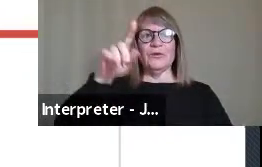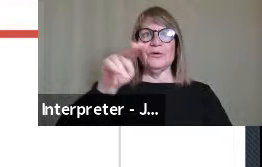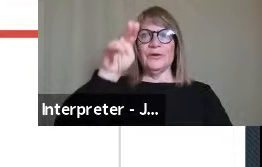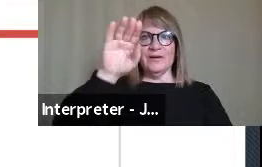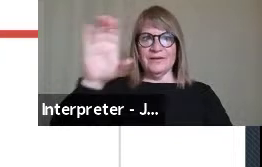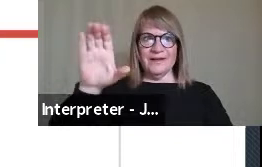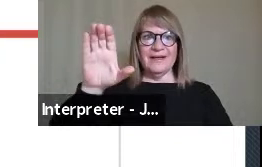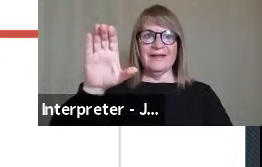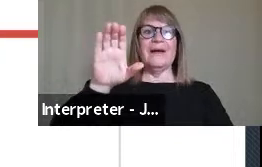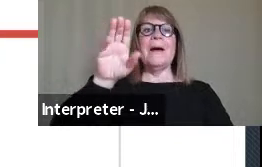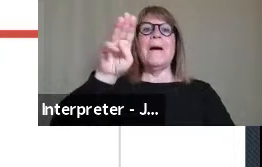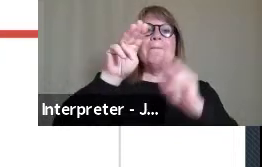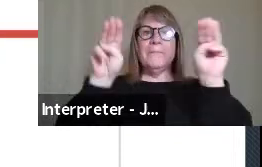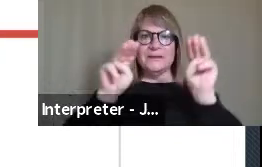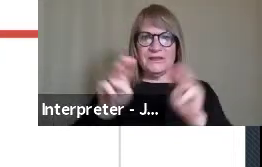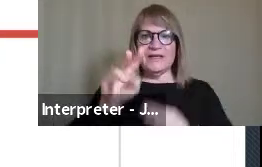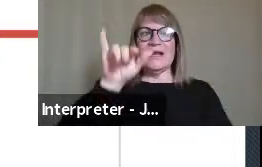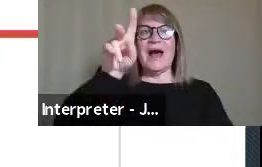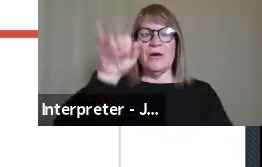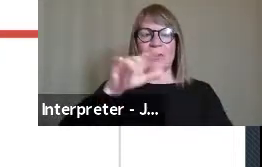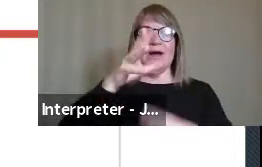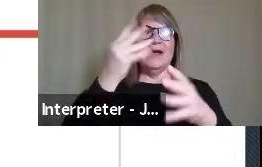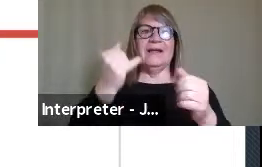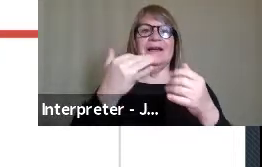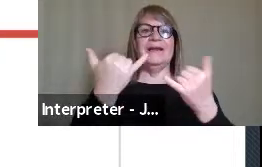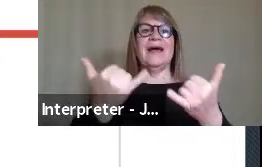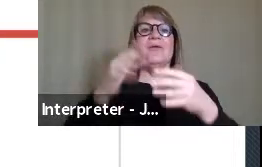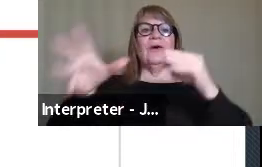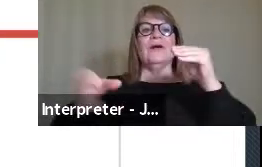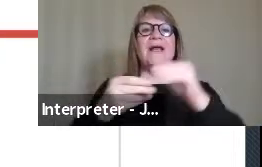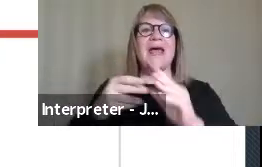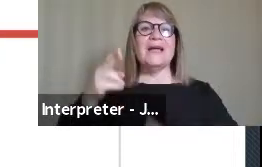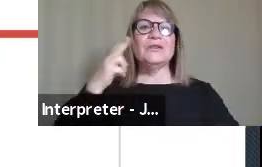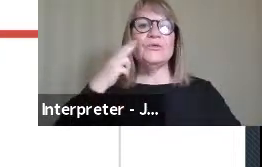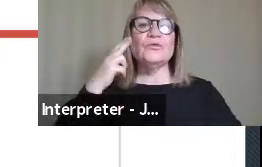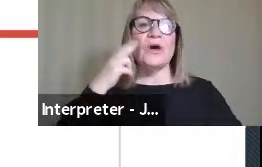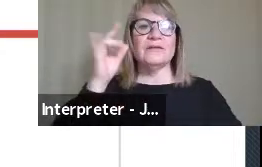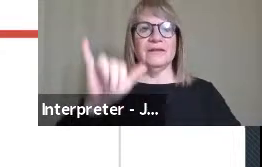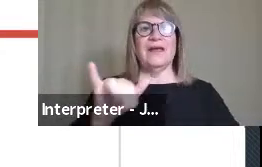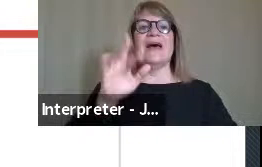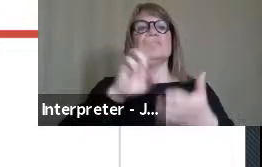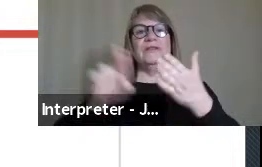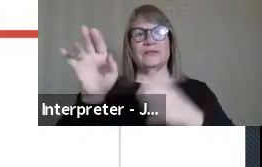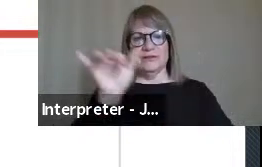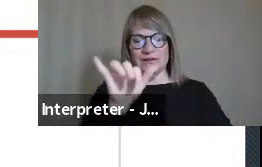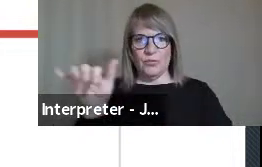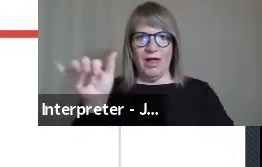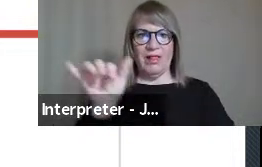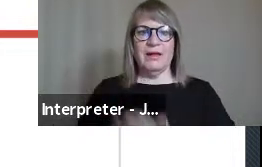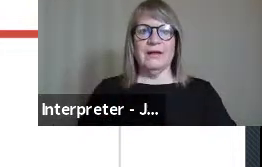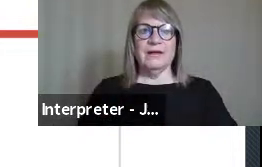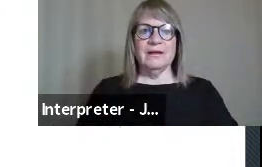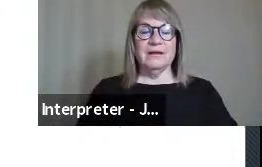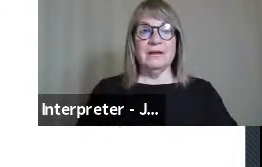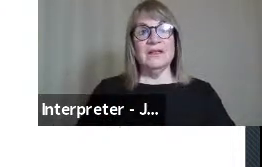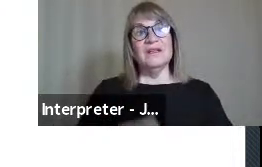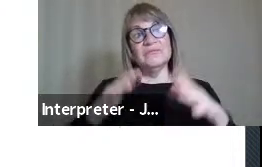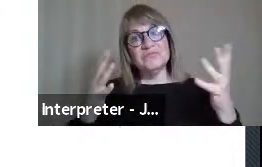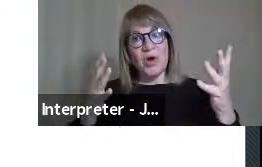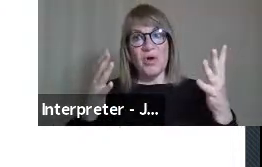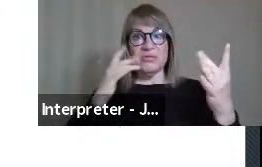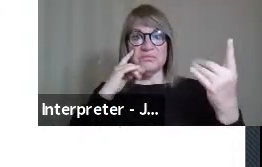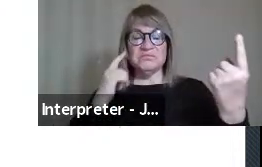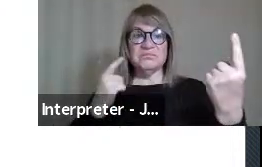now working on adding utah to that um research as well so ultimately